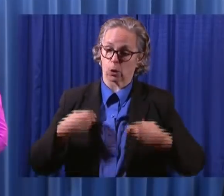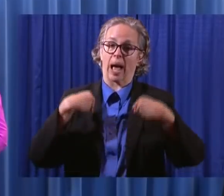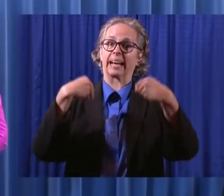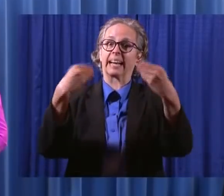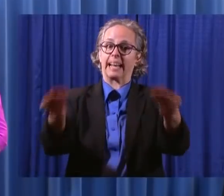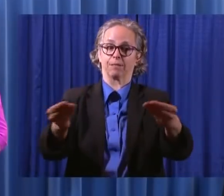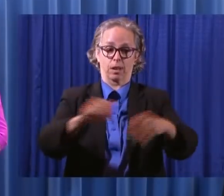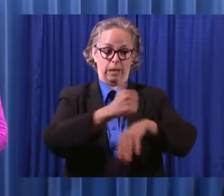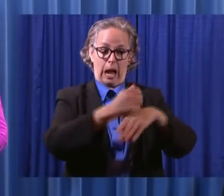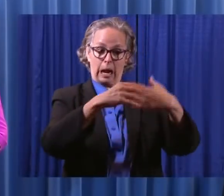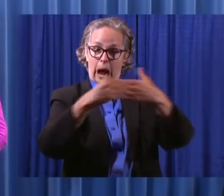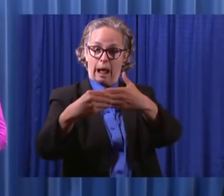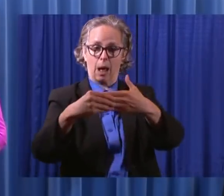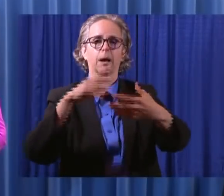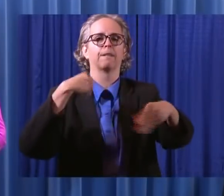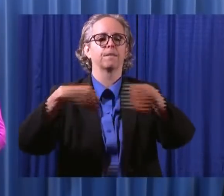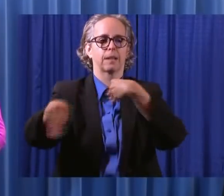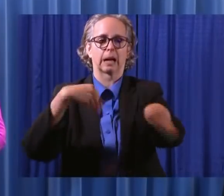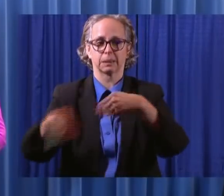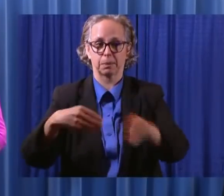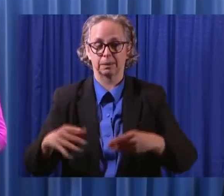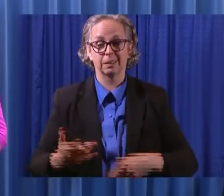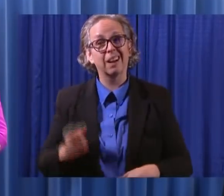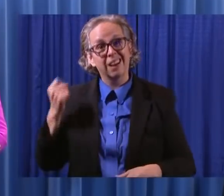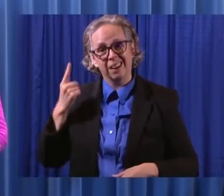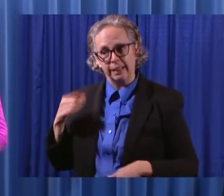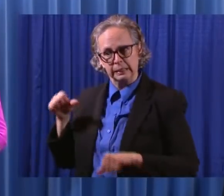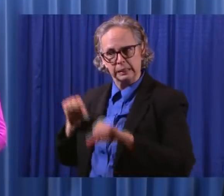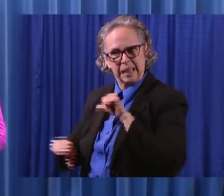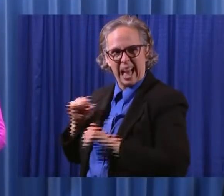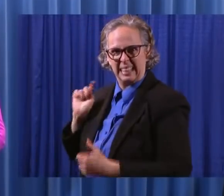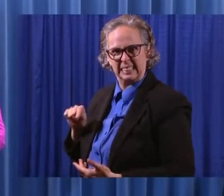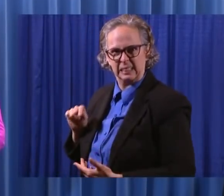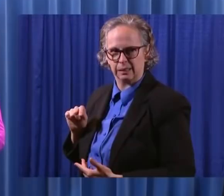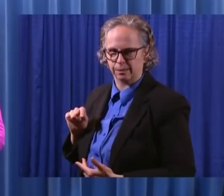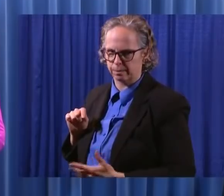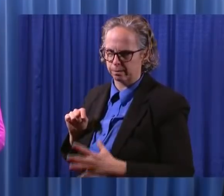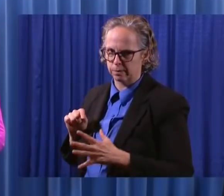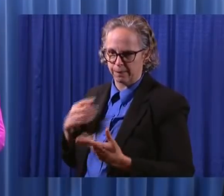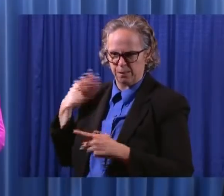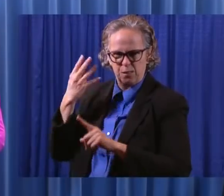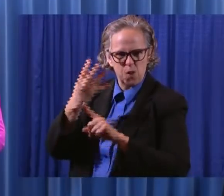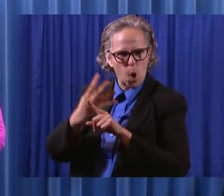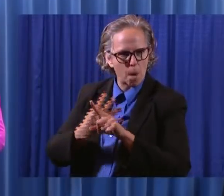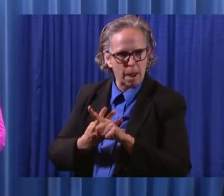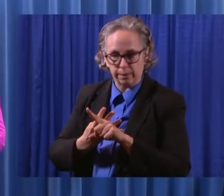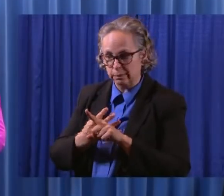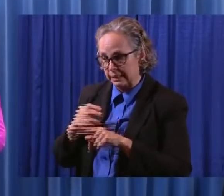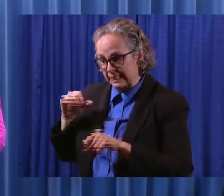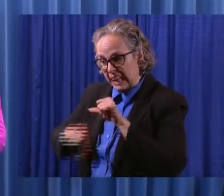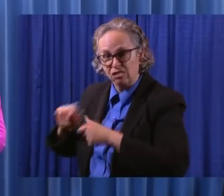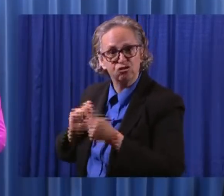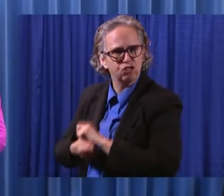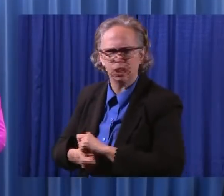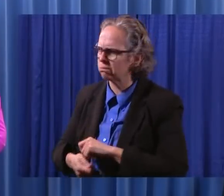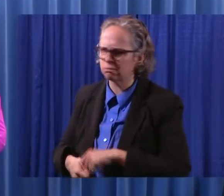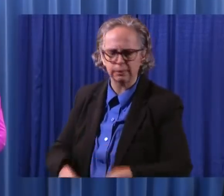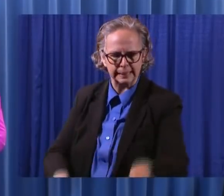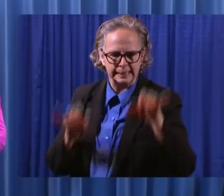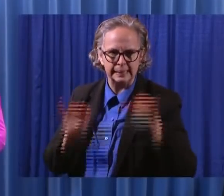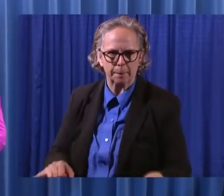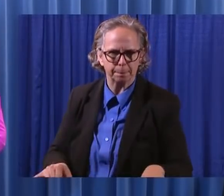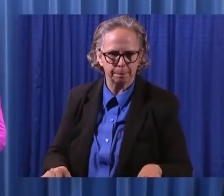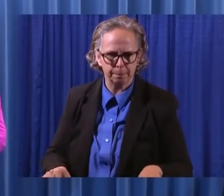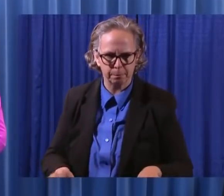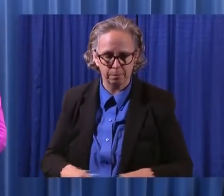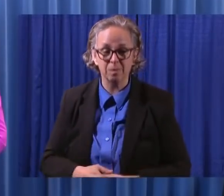basic science that we've been talking about for the last 4 months has simply not changed. Some things are going to be difficult for schools, and they're going to have